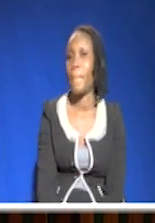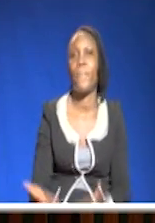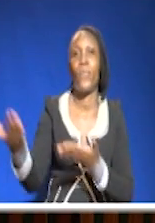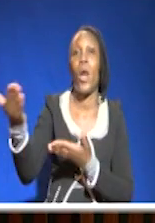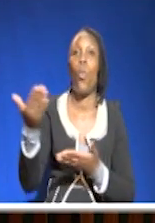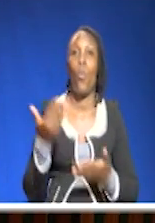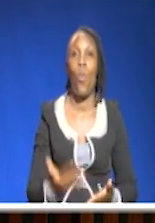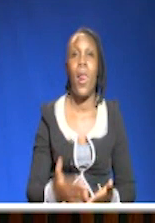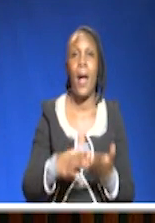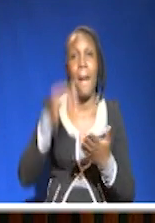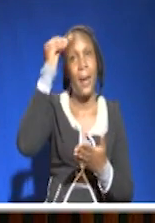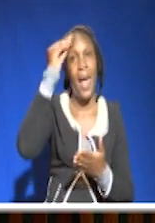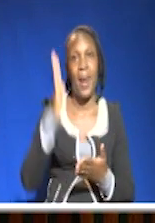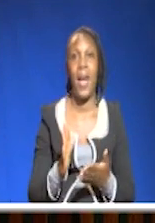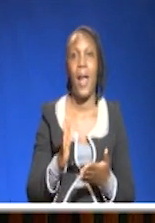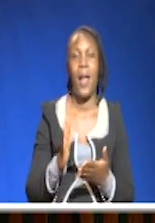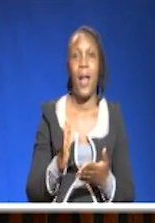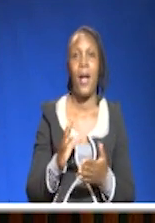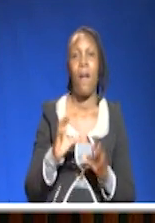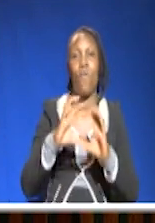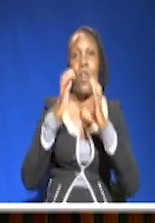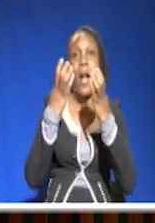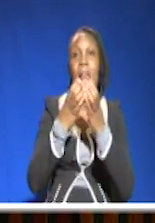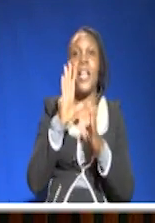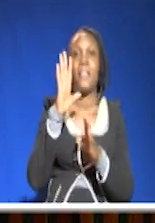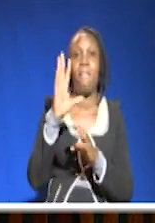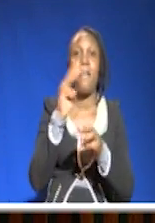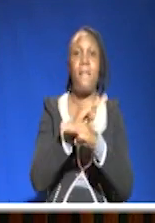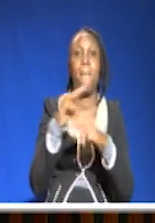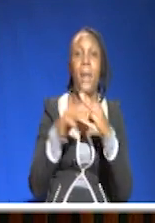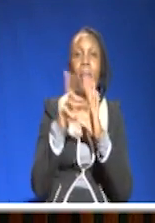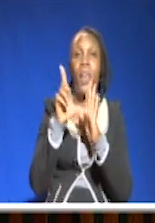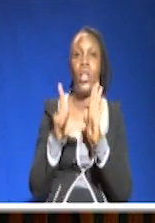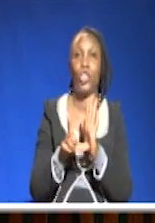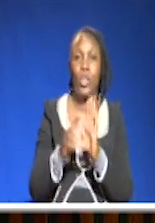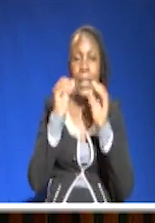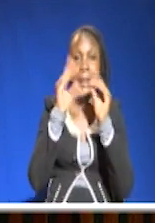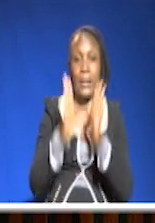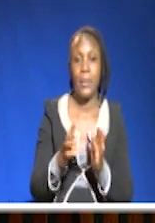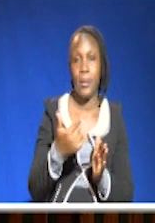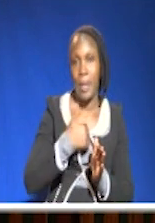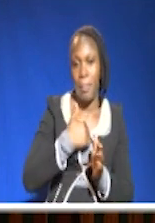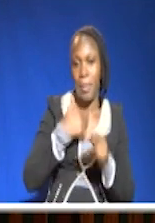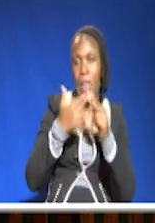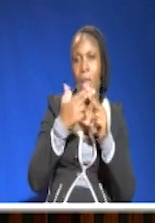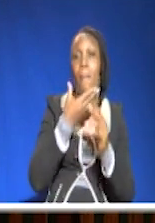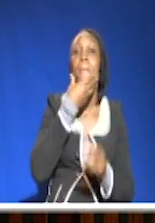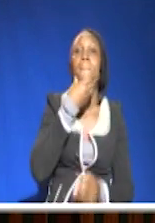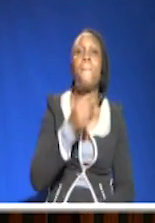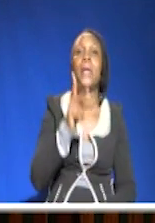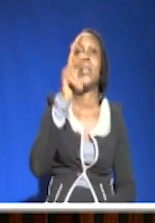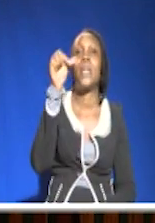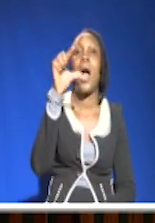Welcome, learner. This is Standard 5 Mathematics lesson. The teacher of the day is Mr.